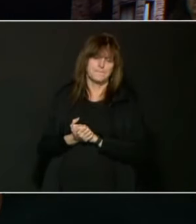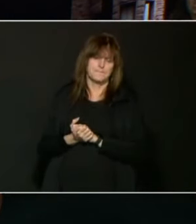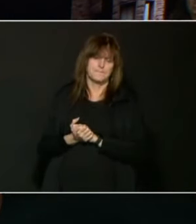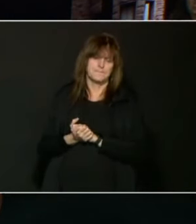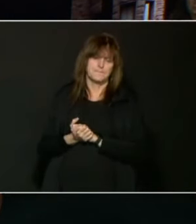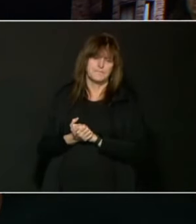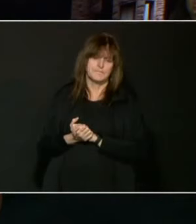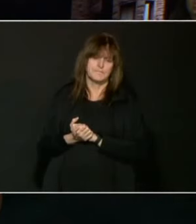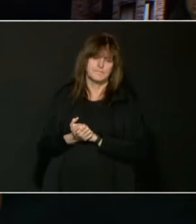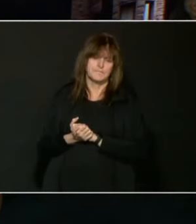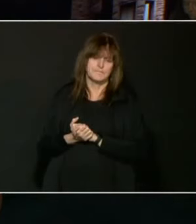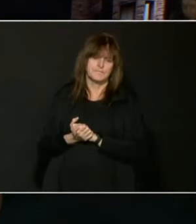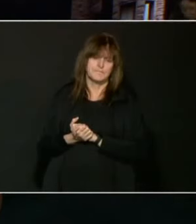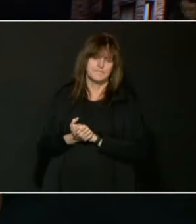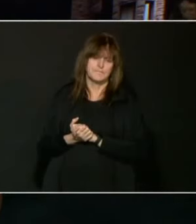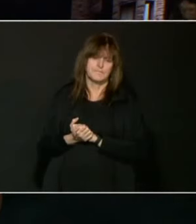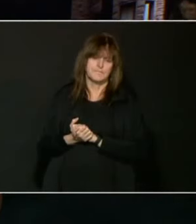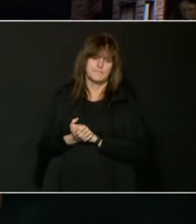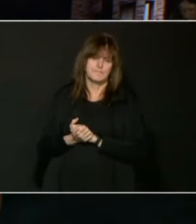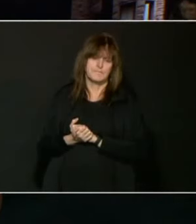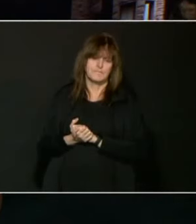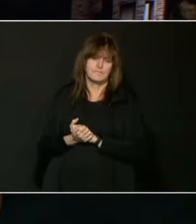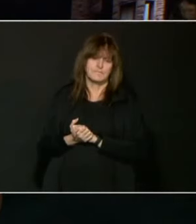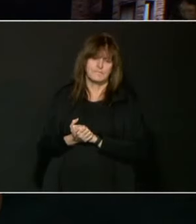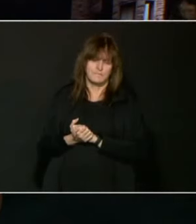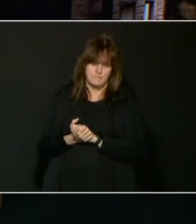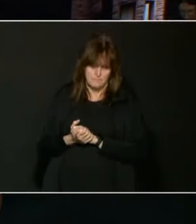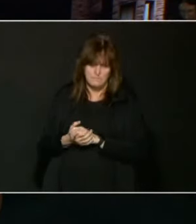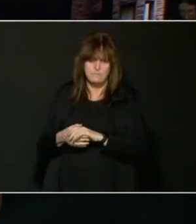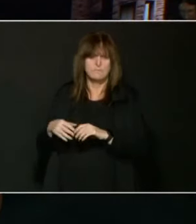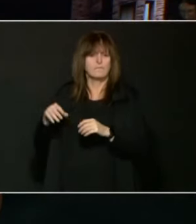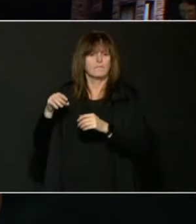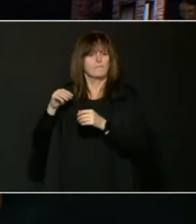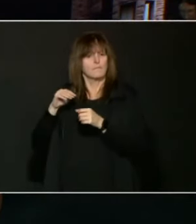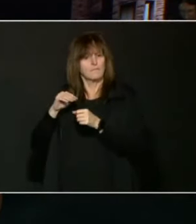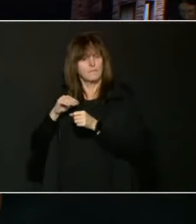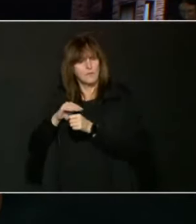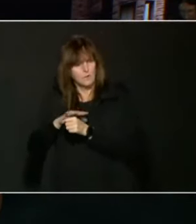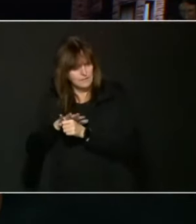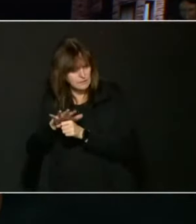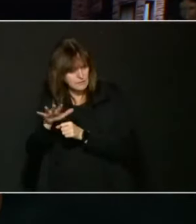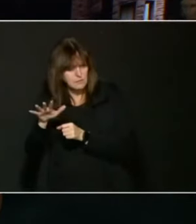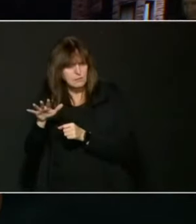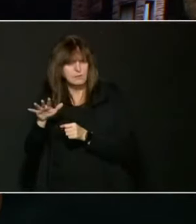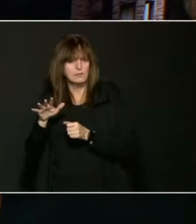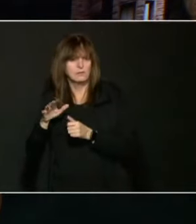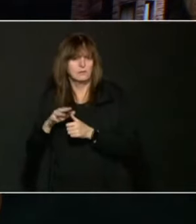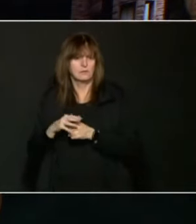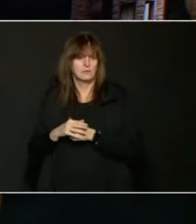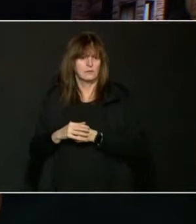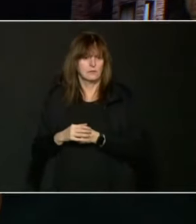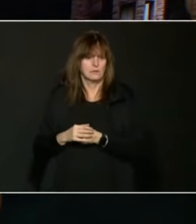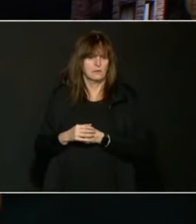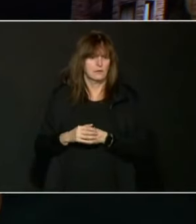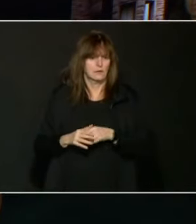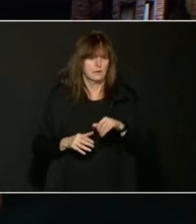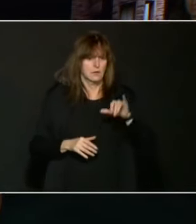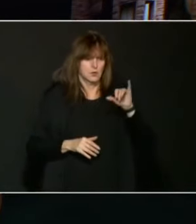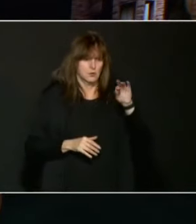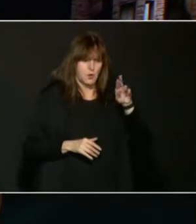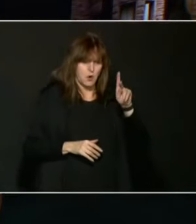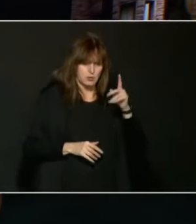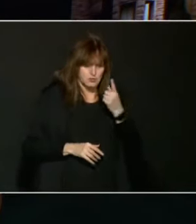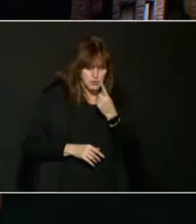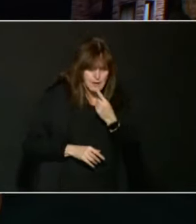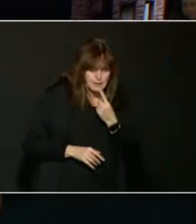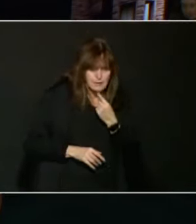boundaries. As you mentioned, just going across the road I thought of was Steeles Avenue, obviously with York Region being in red and Toronto being in